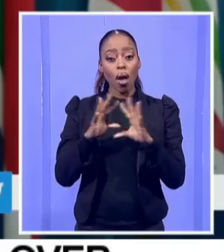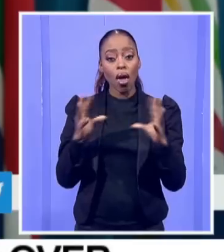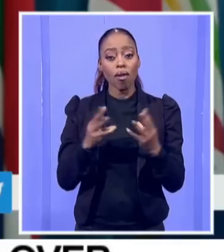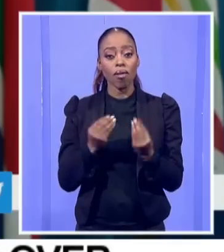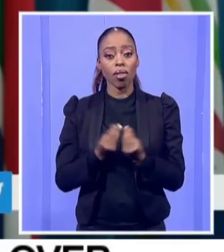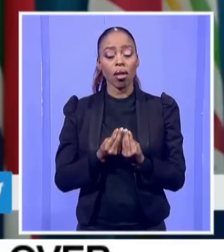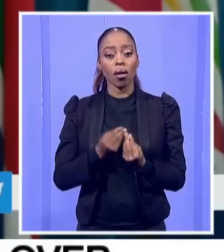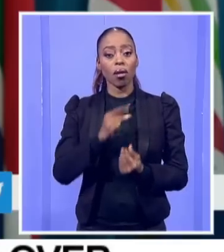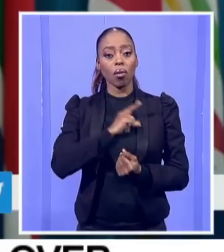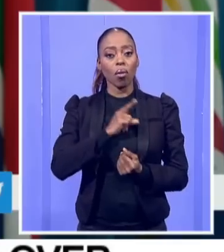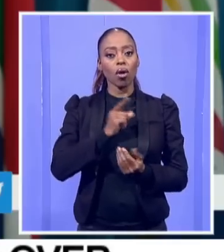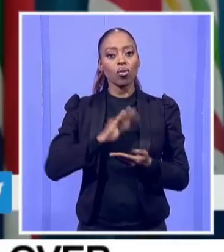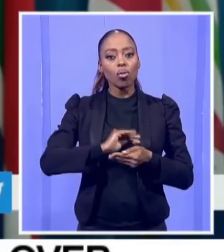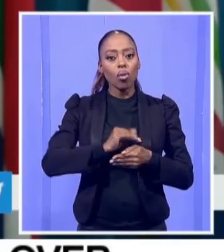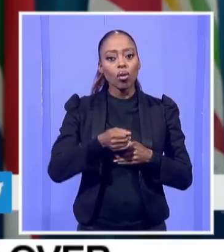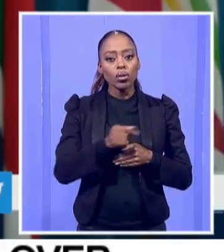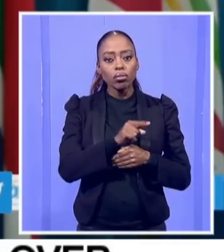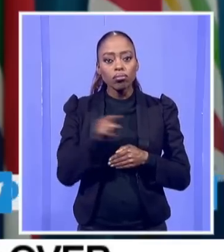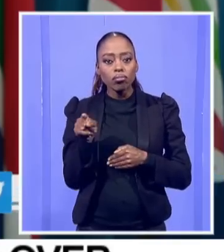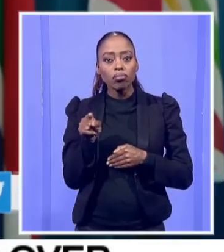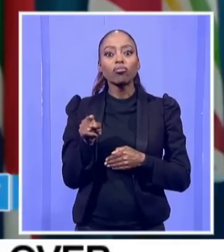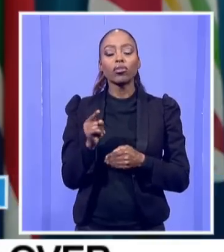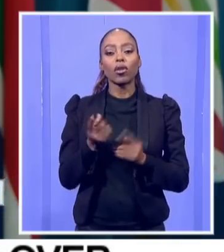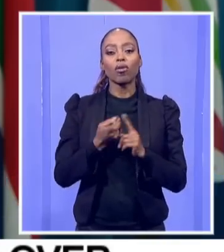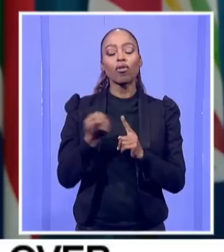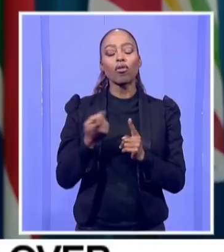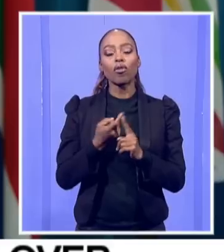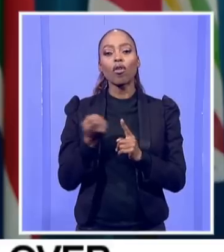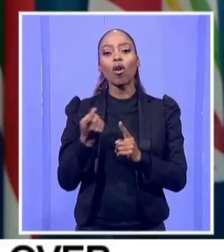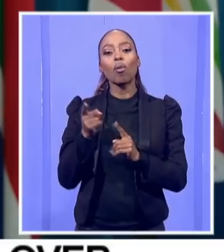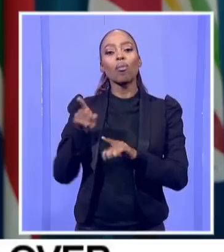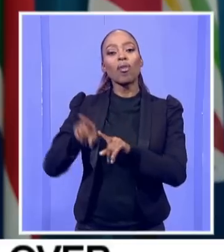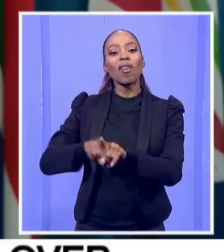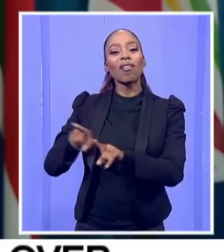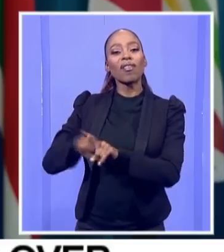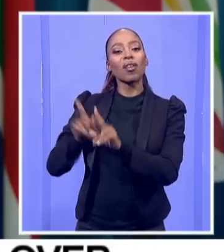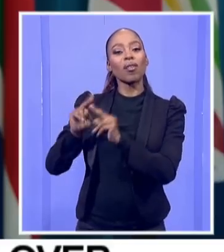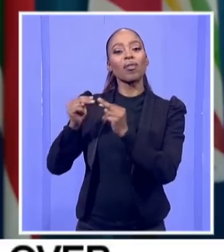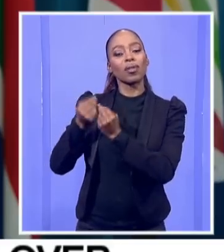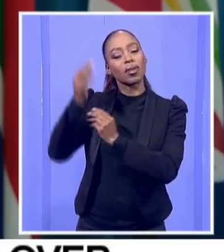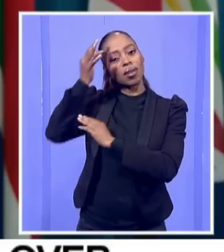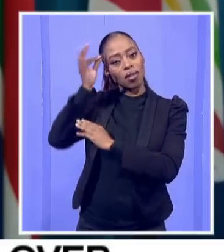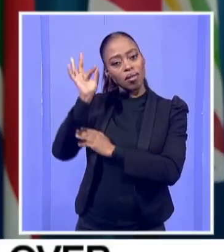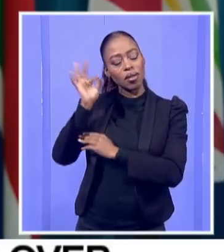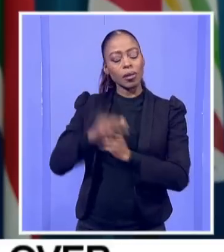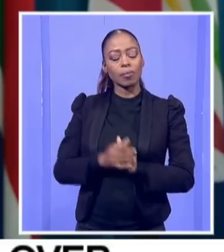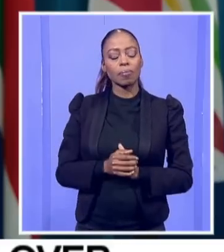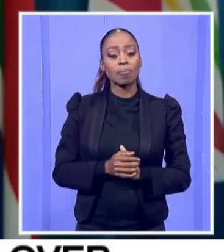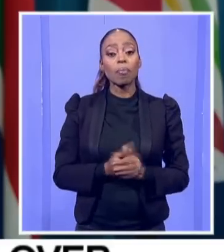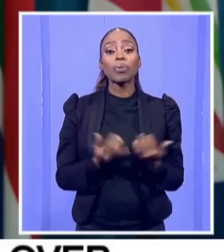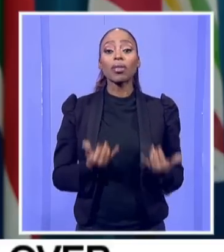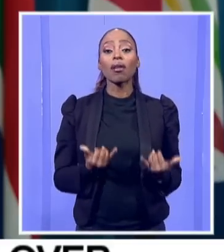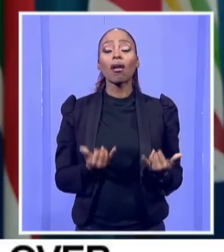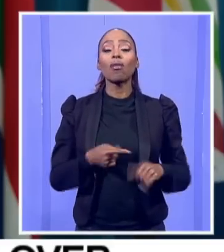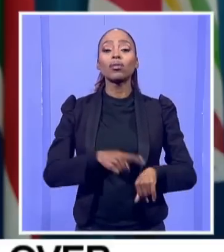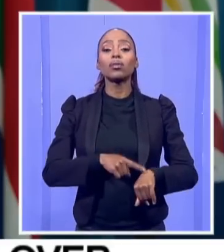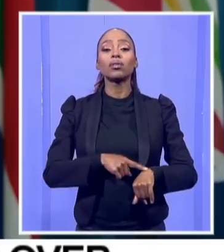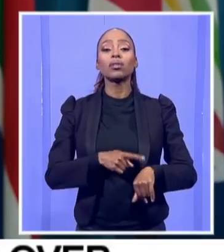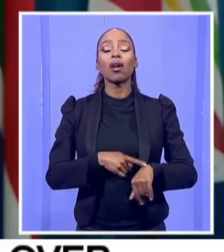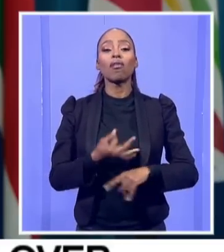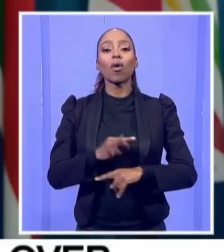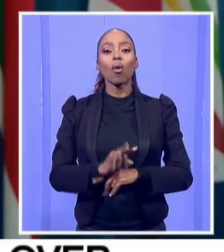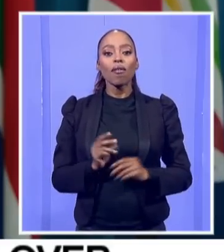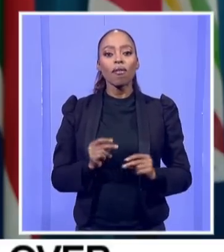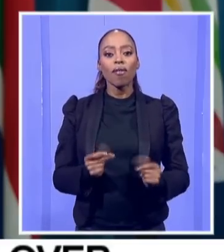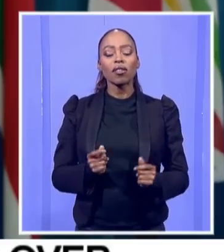to shield citizens from the ongoing failures of national government. It's time now for radical